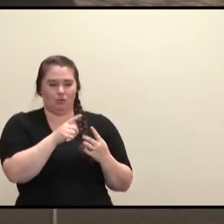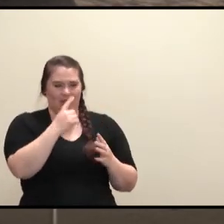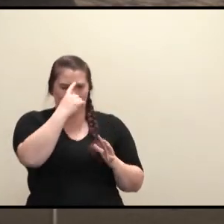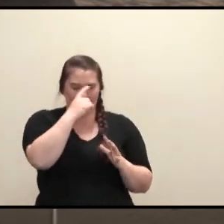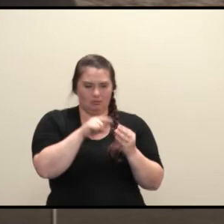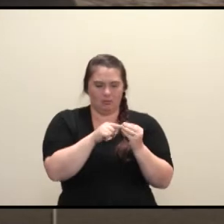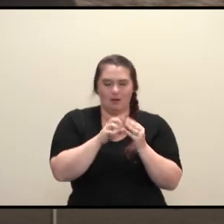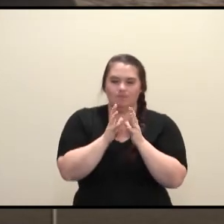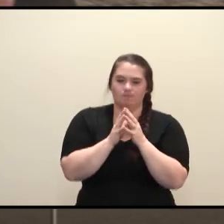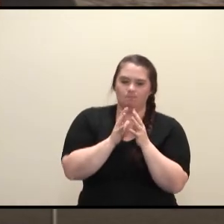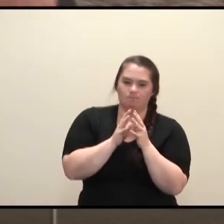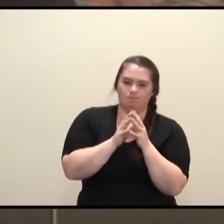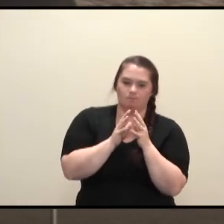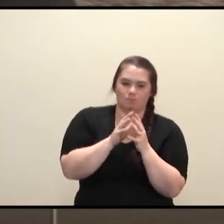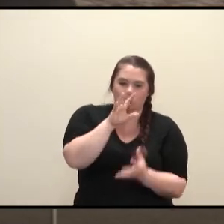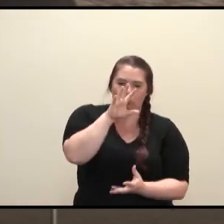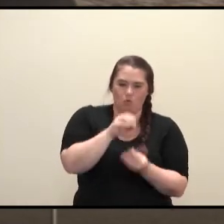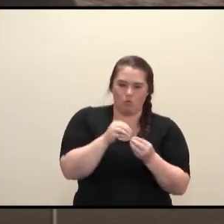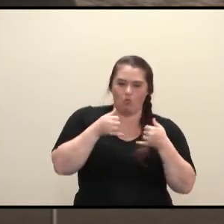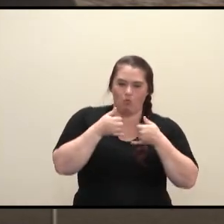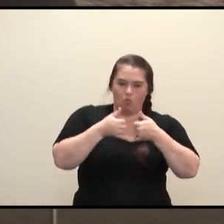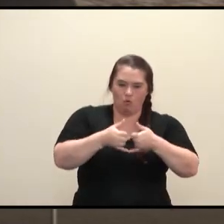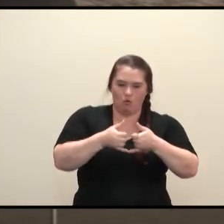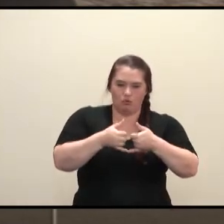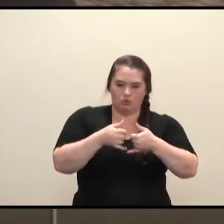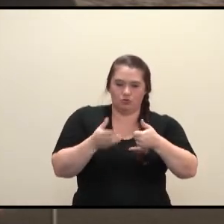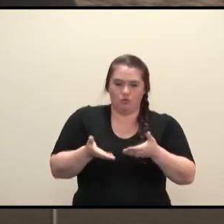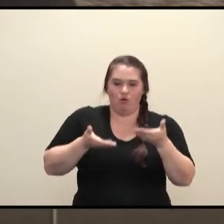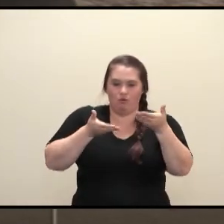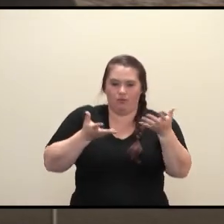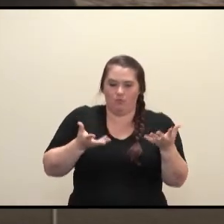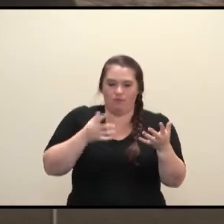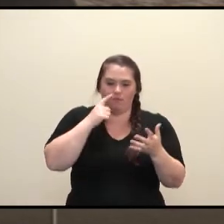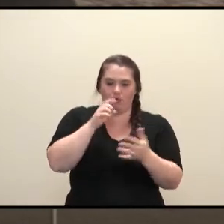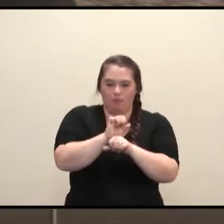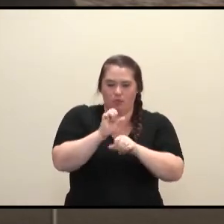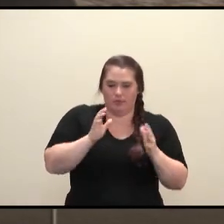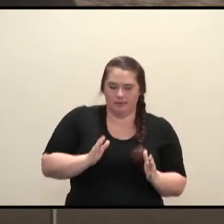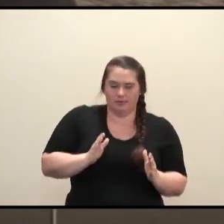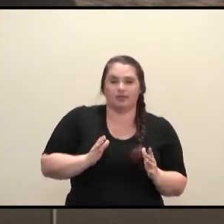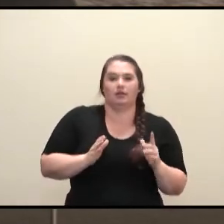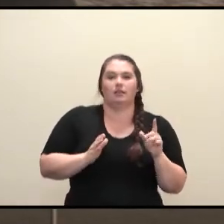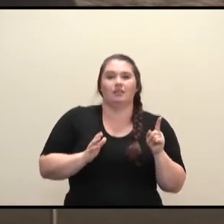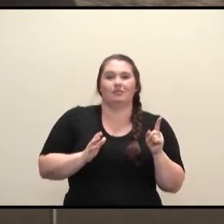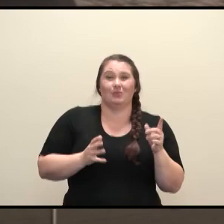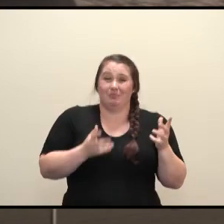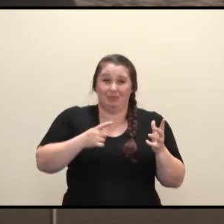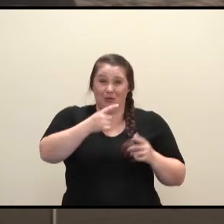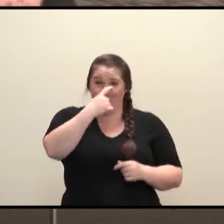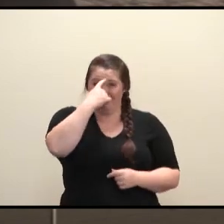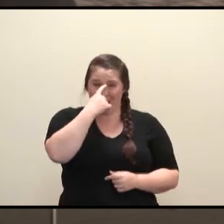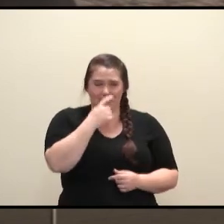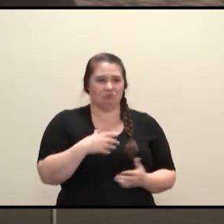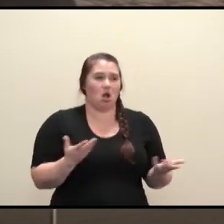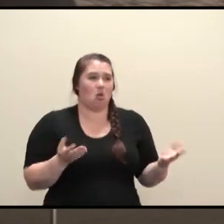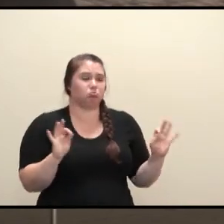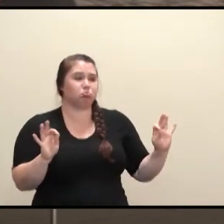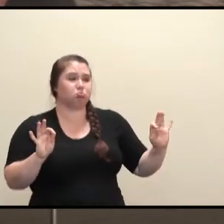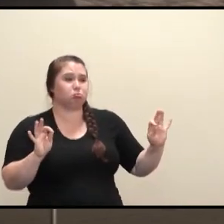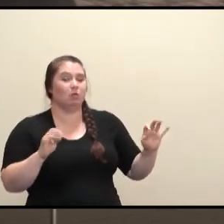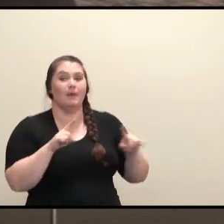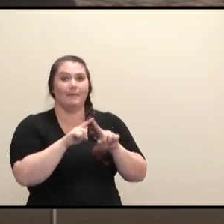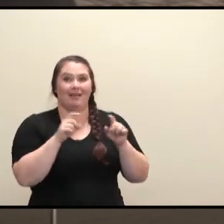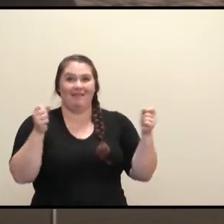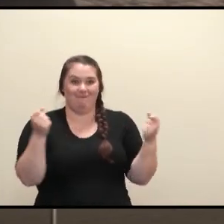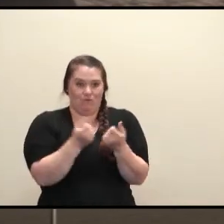about, the total rewards package that you're giving to employees. So while it may not seem like a lot right here, when you